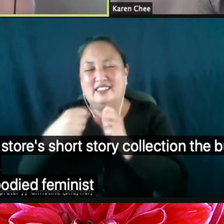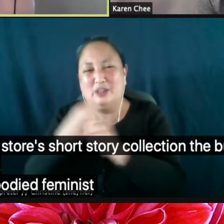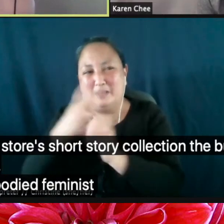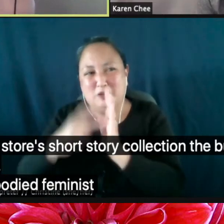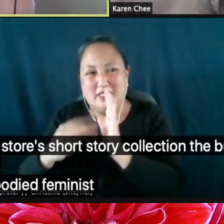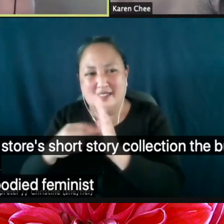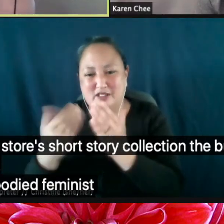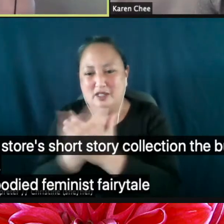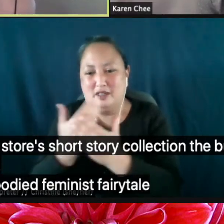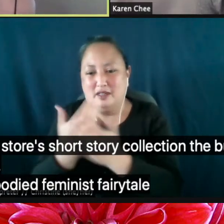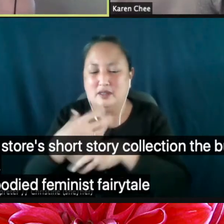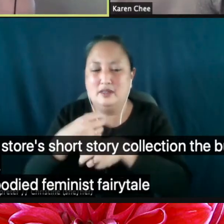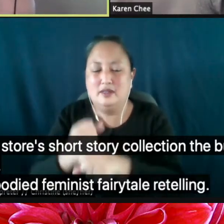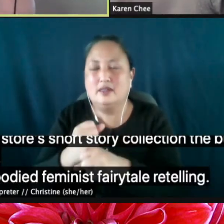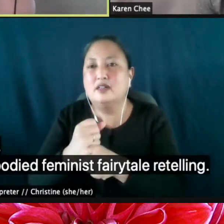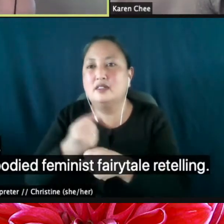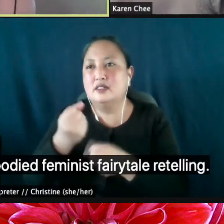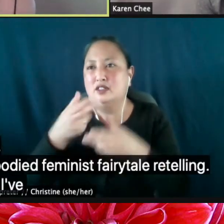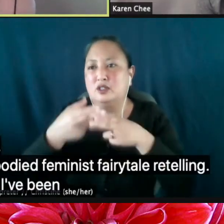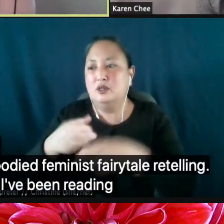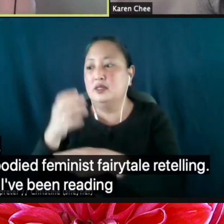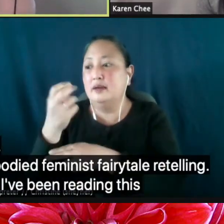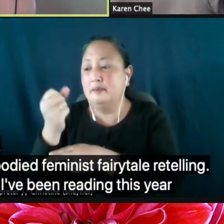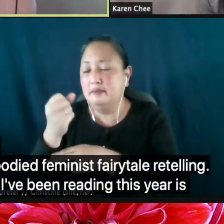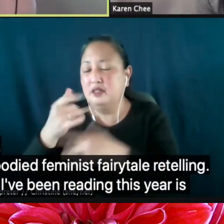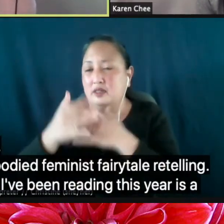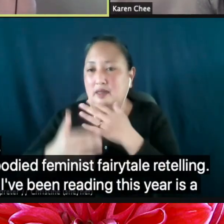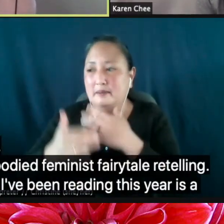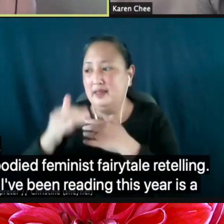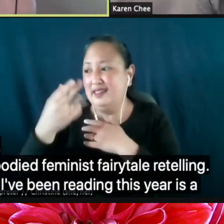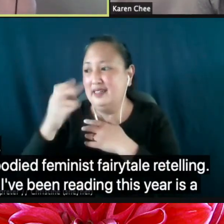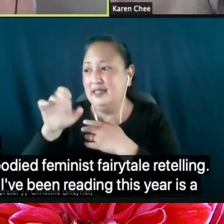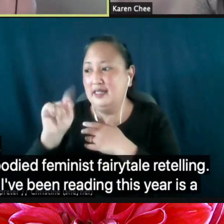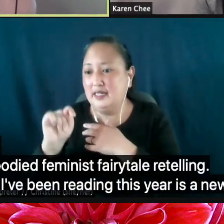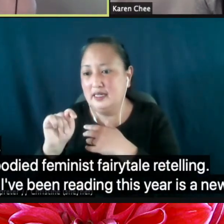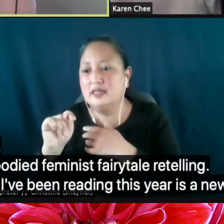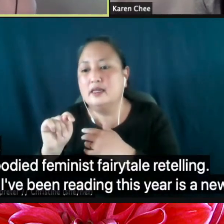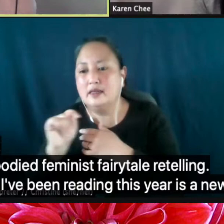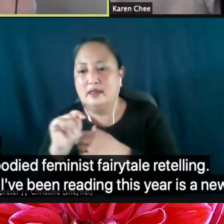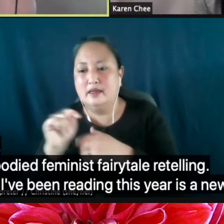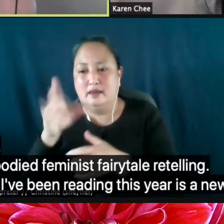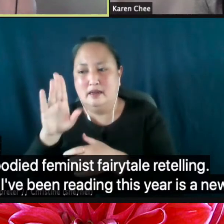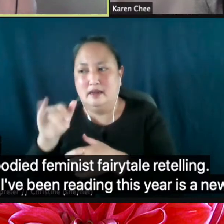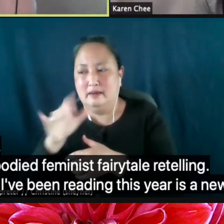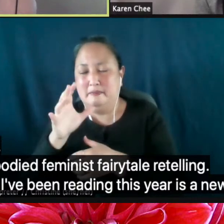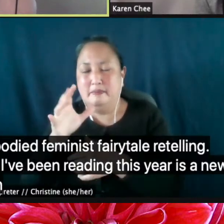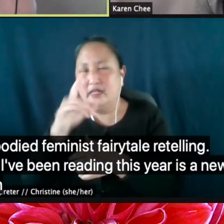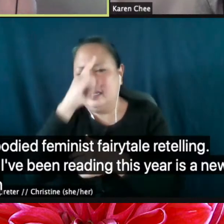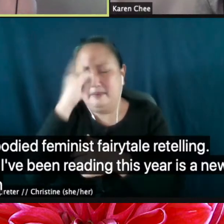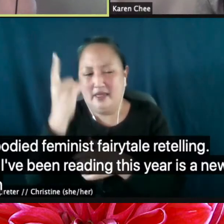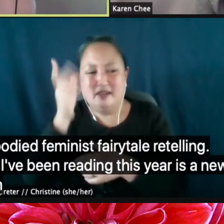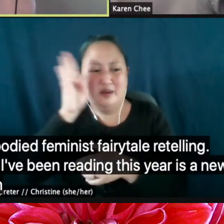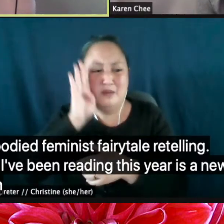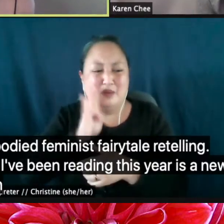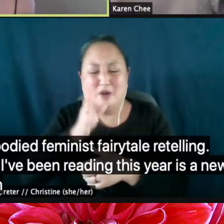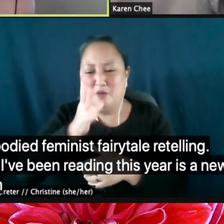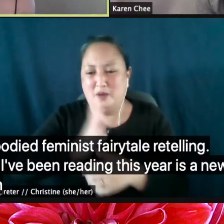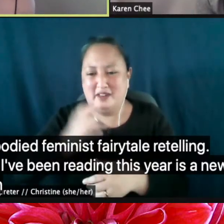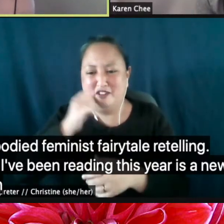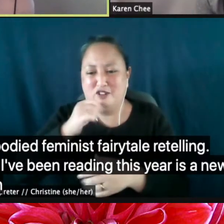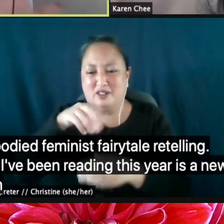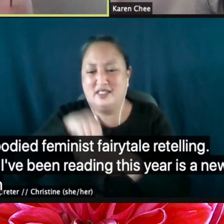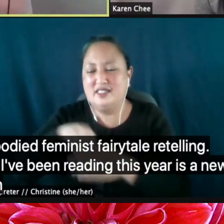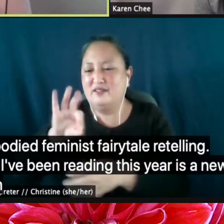collection called Milk Blood Heat by Dantil W. Moniz. It's like Black and brown women and girls in Florida, and it's lush